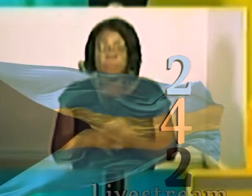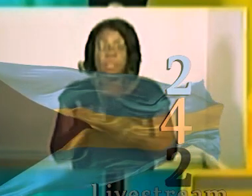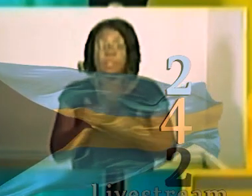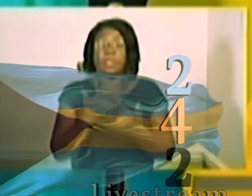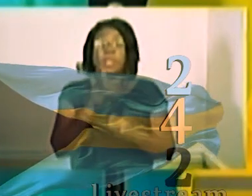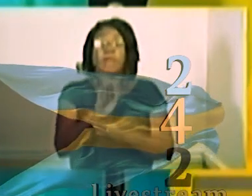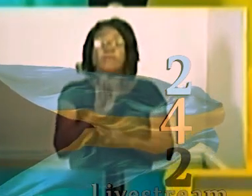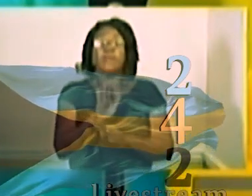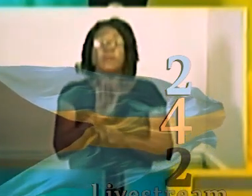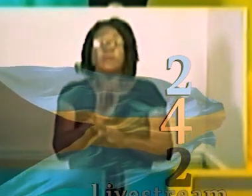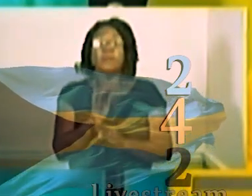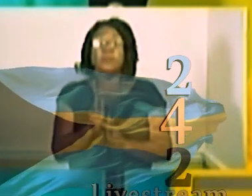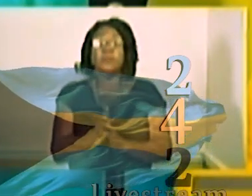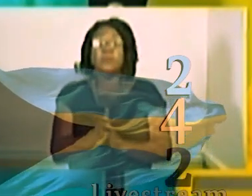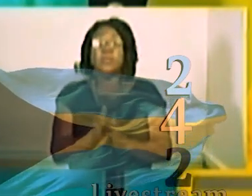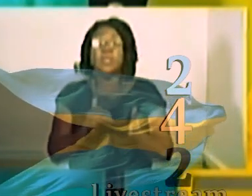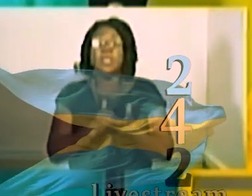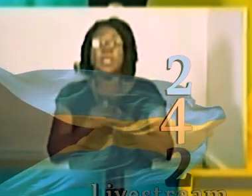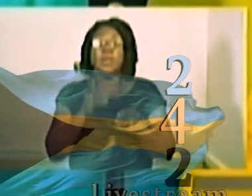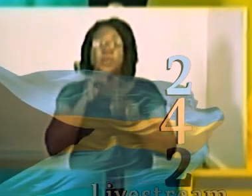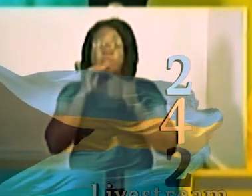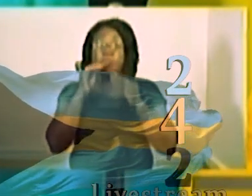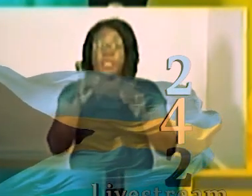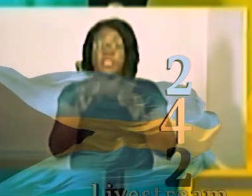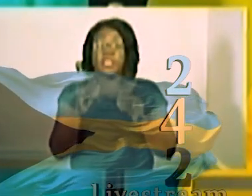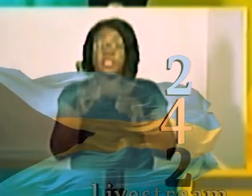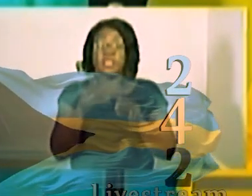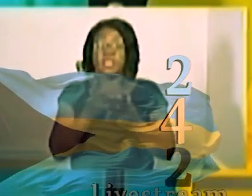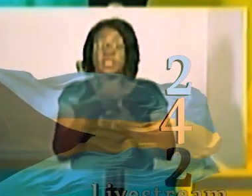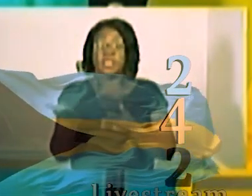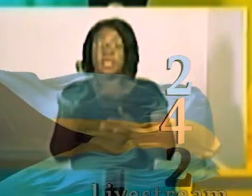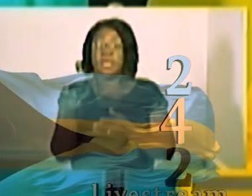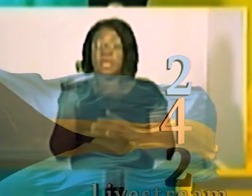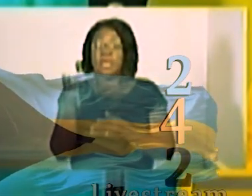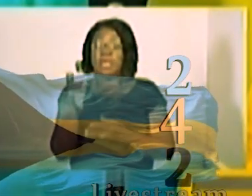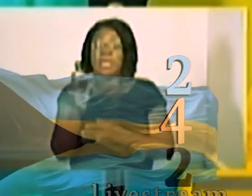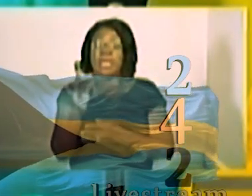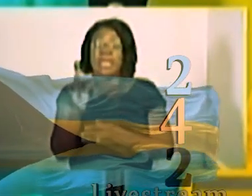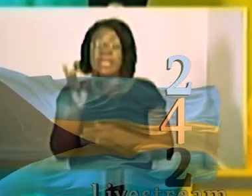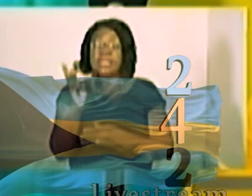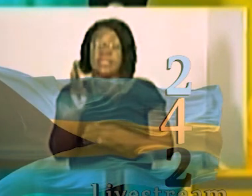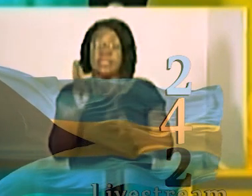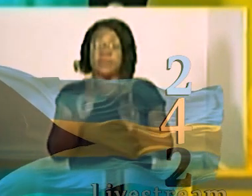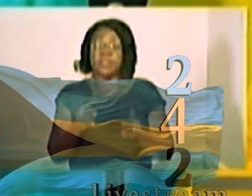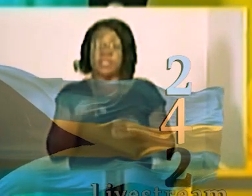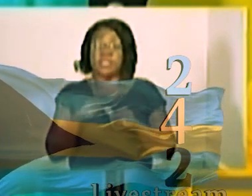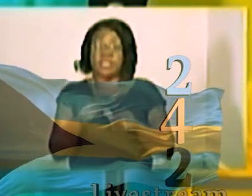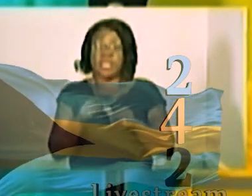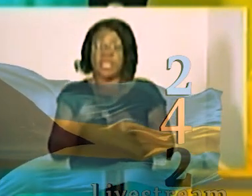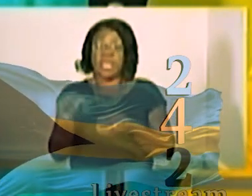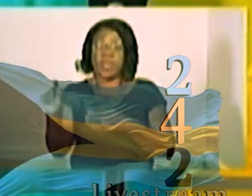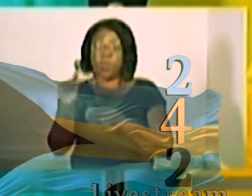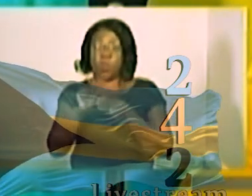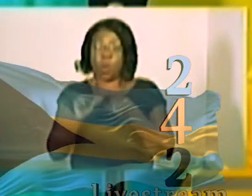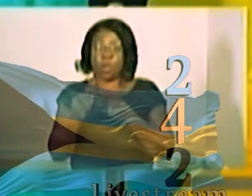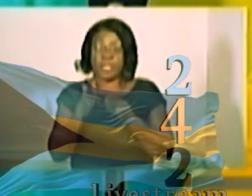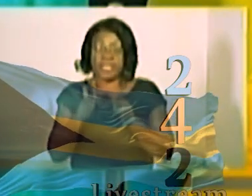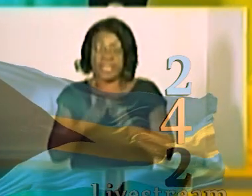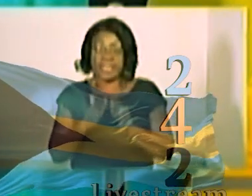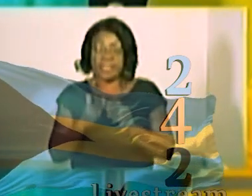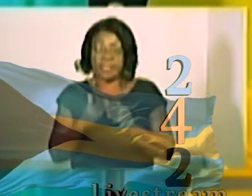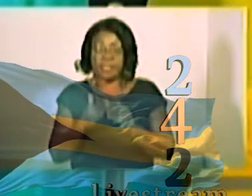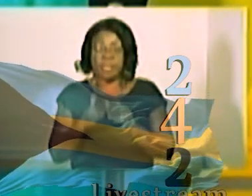Good afternoon. It was mentioned earlier that there are 86 persons still in quarantine. Of that